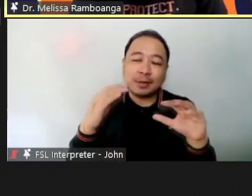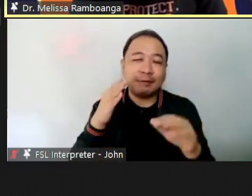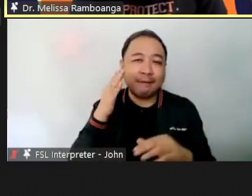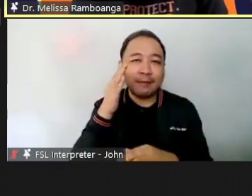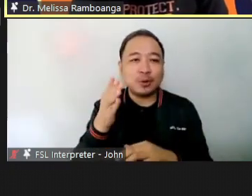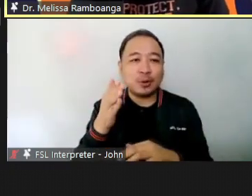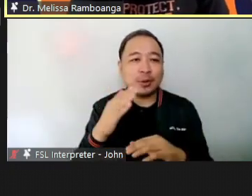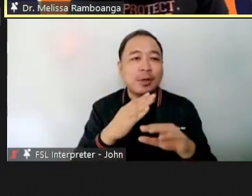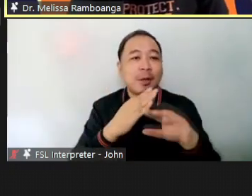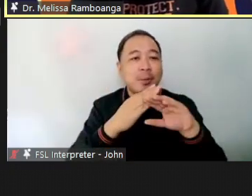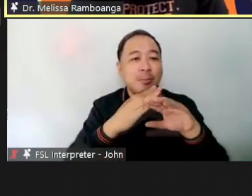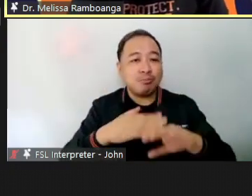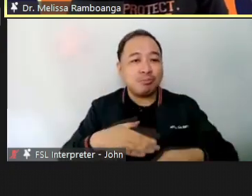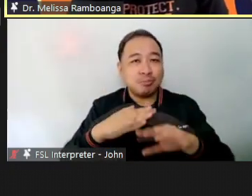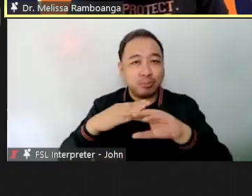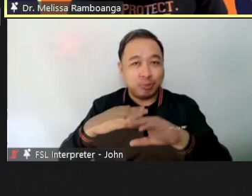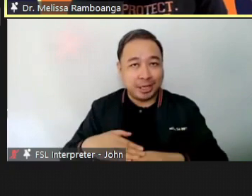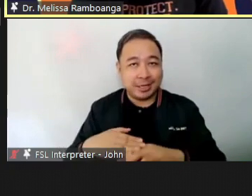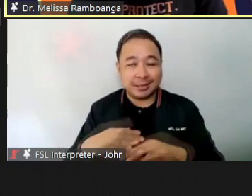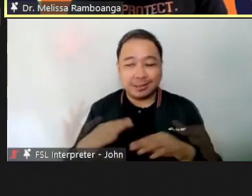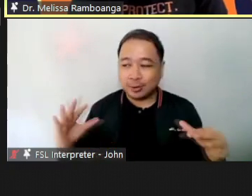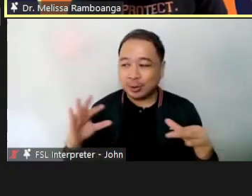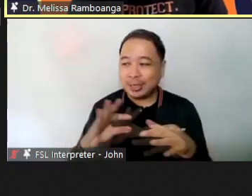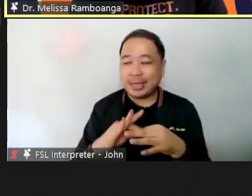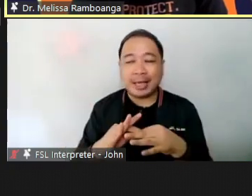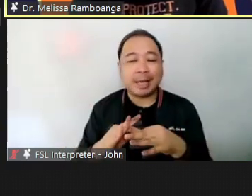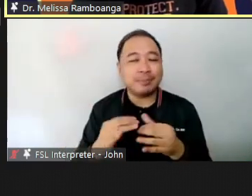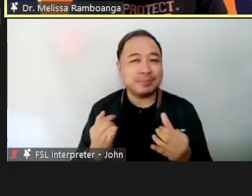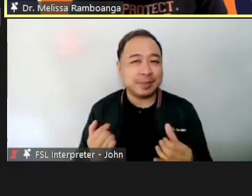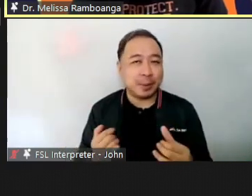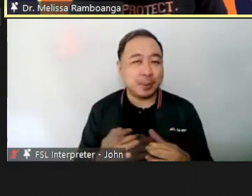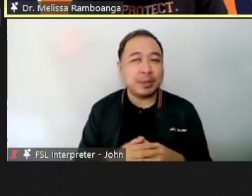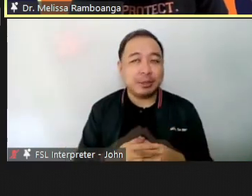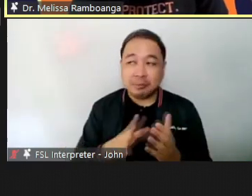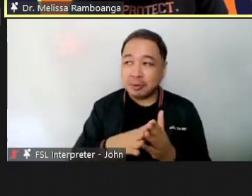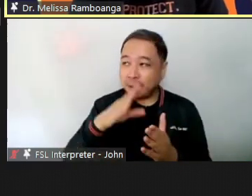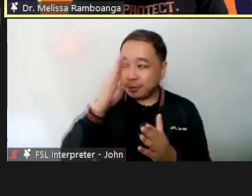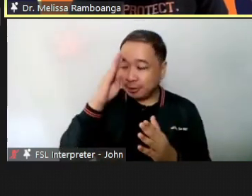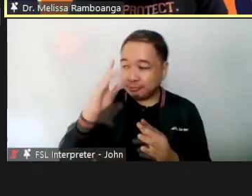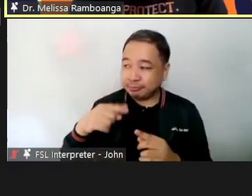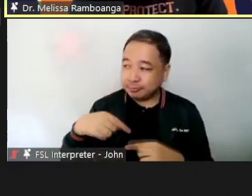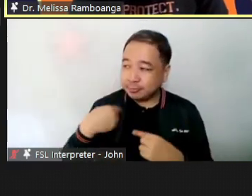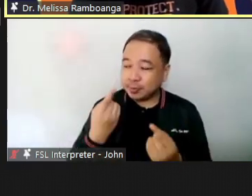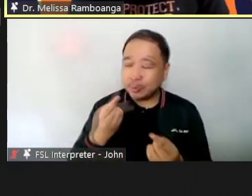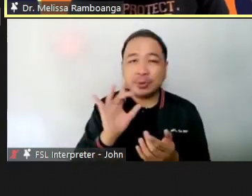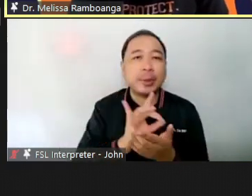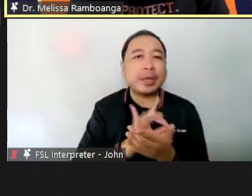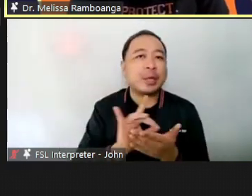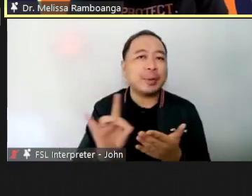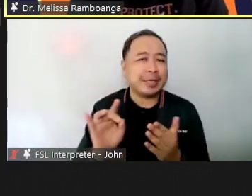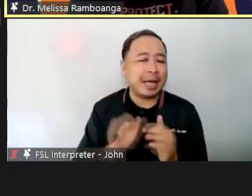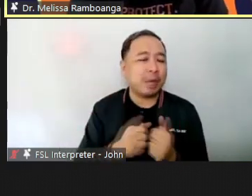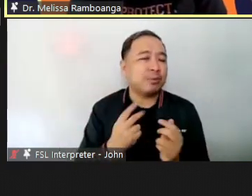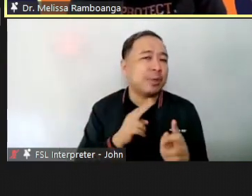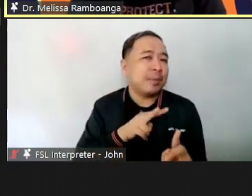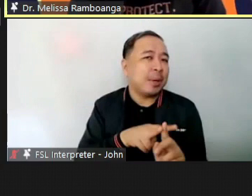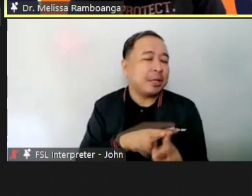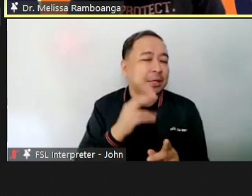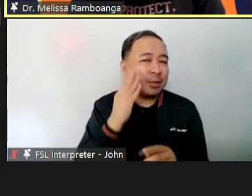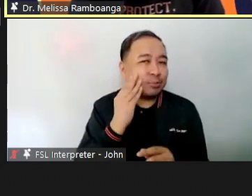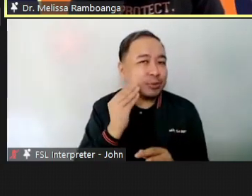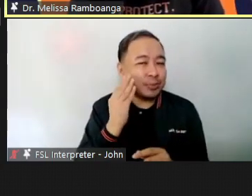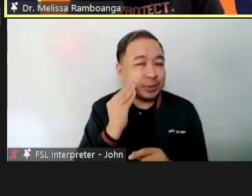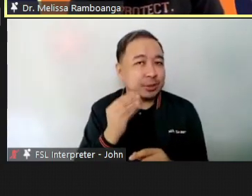Gaps. As we translate what we have learned in the past 8 weeks into practice. Can you still remember